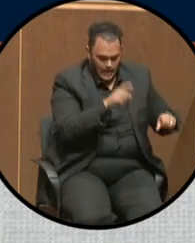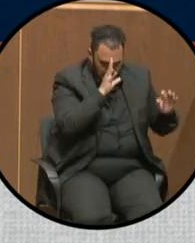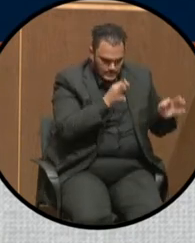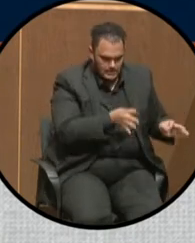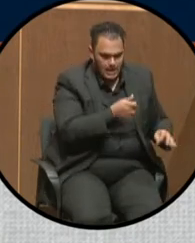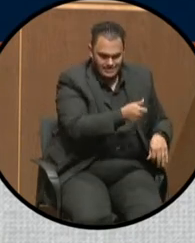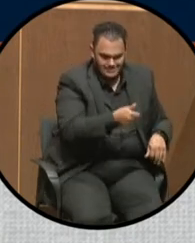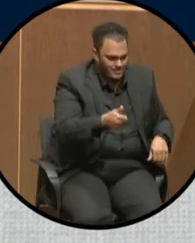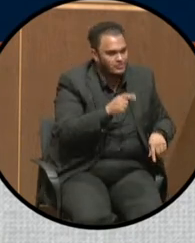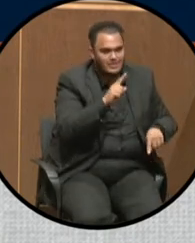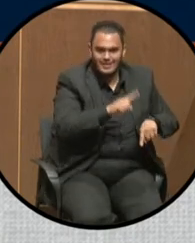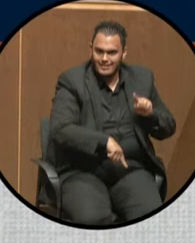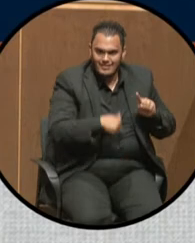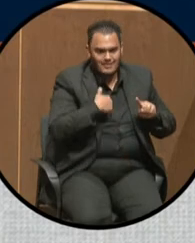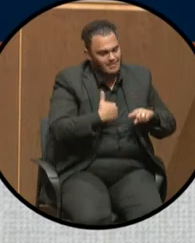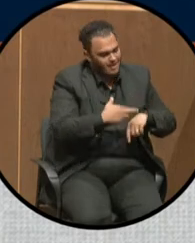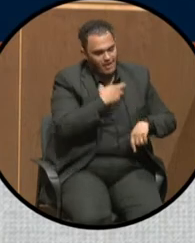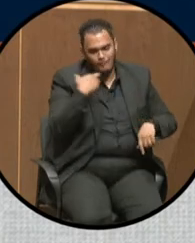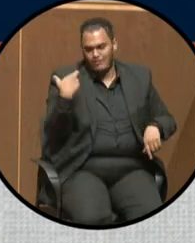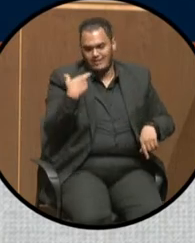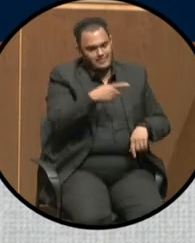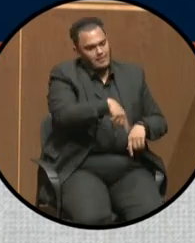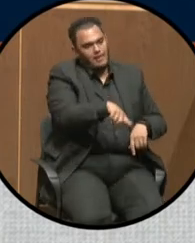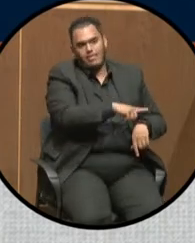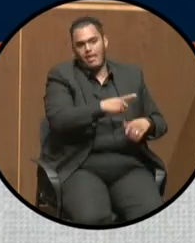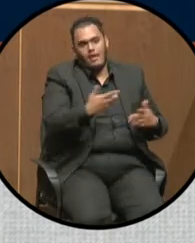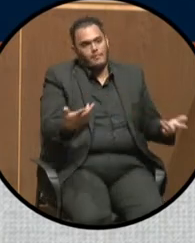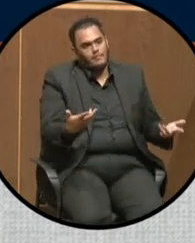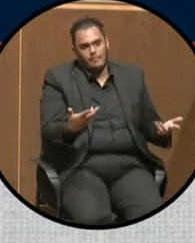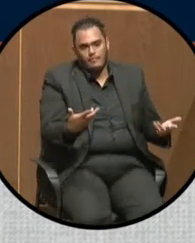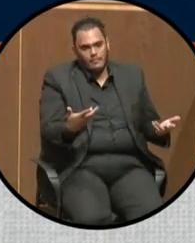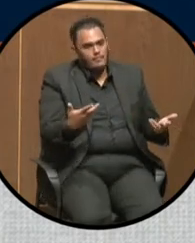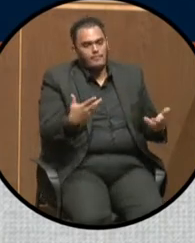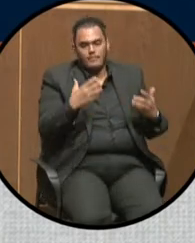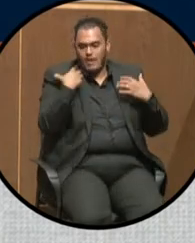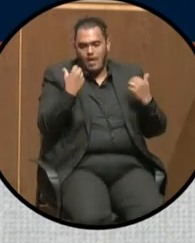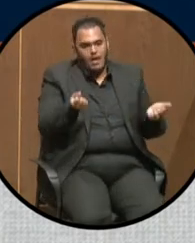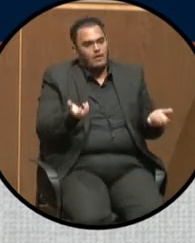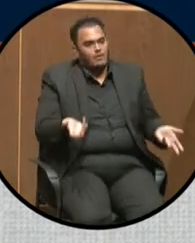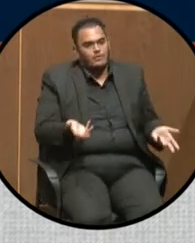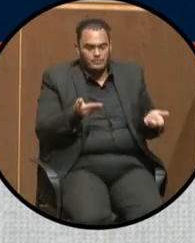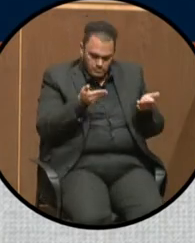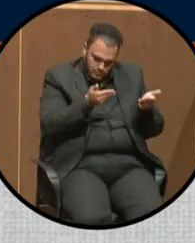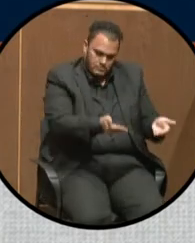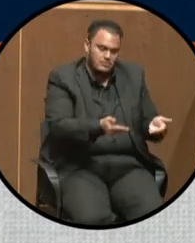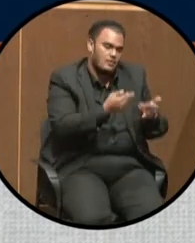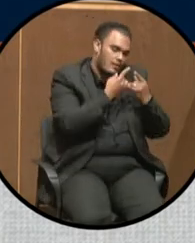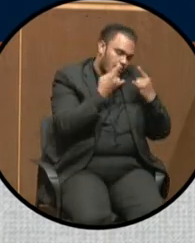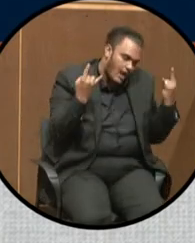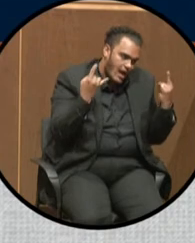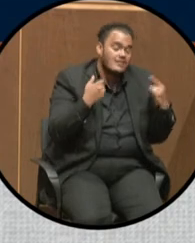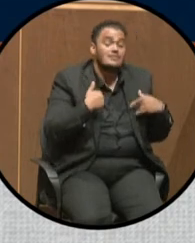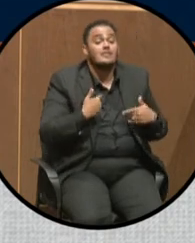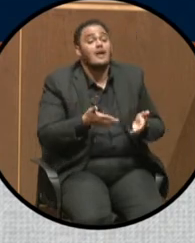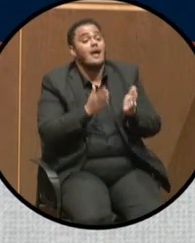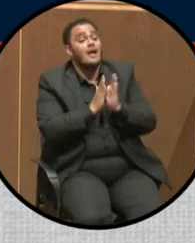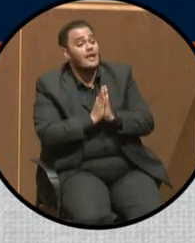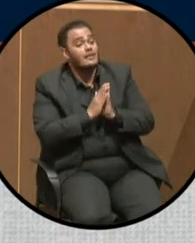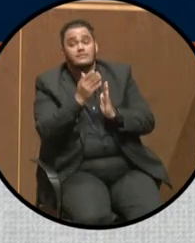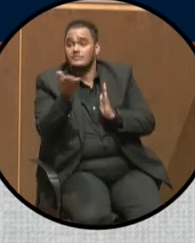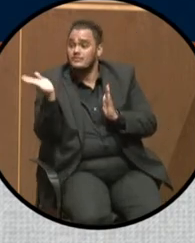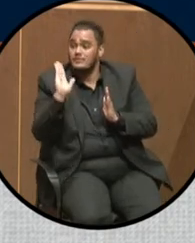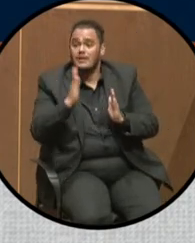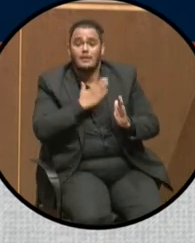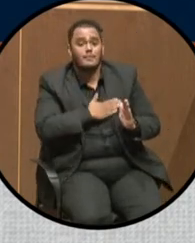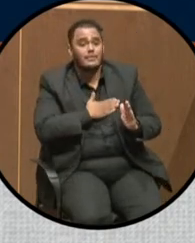to the added risk of optional masking for everyone. I urge the board members to consider amending the policy to continue mandatory face coverings